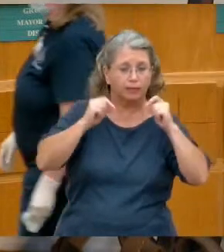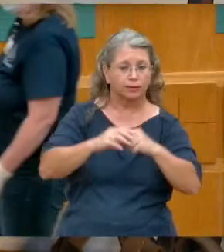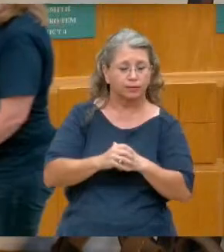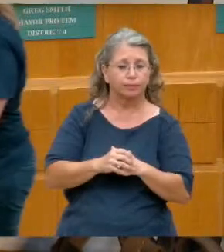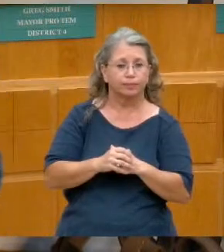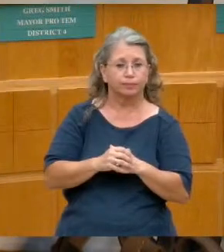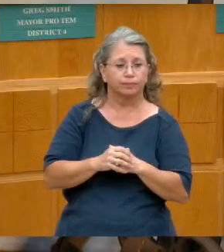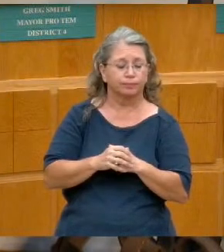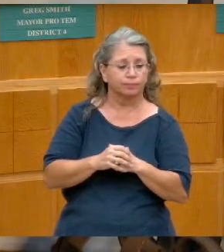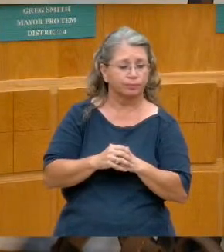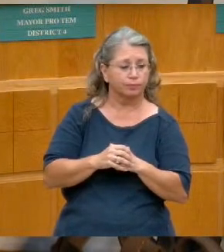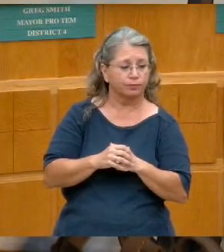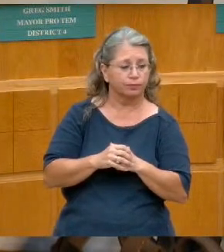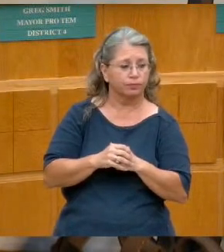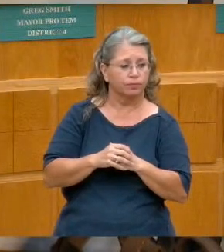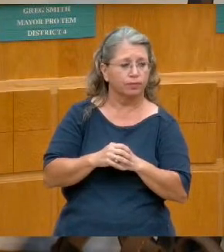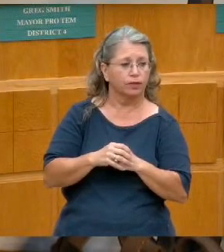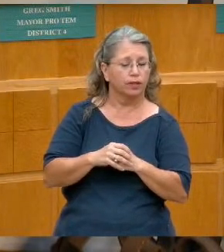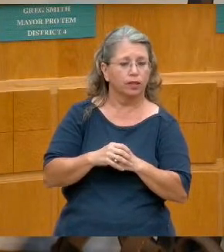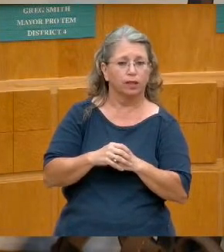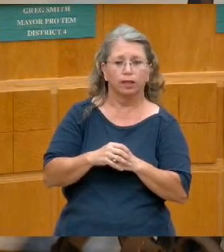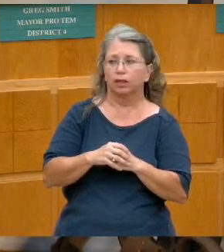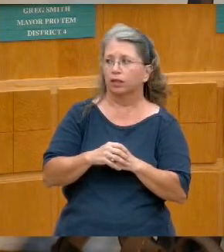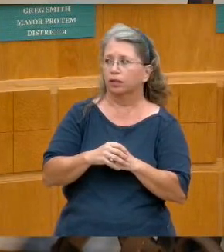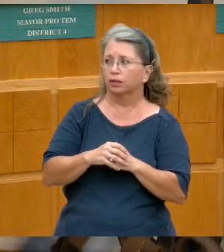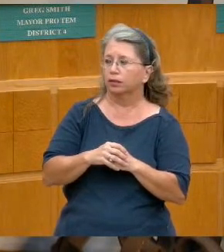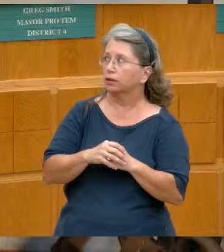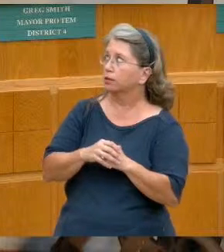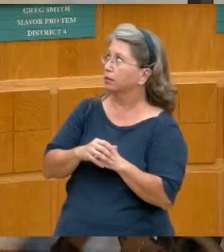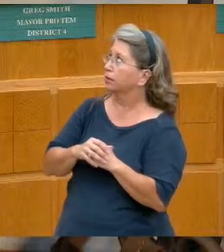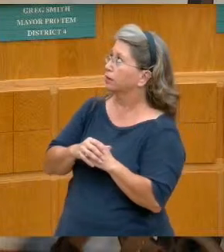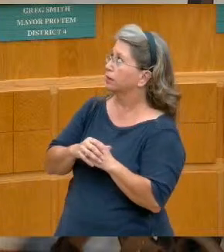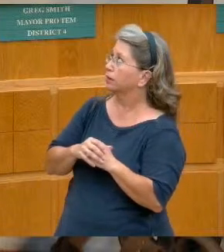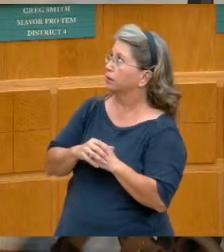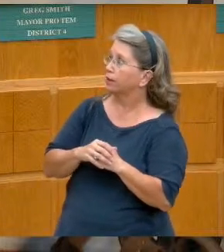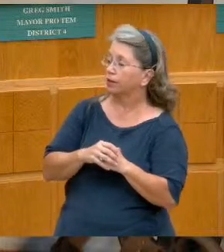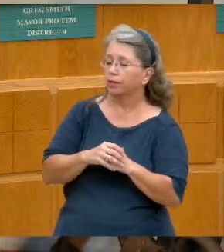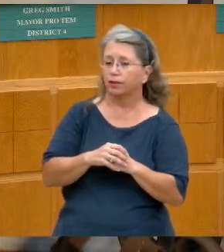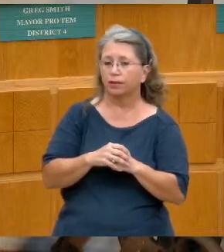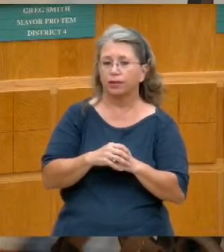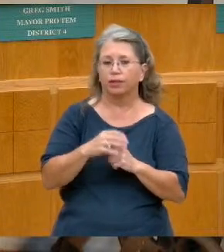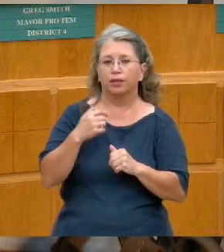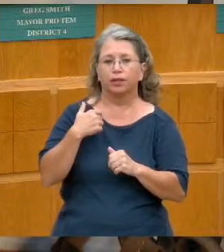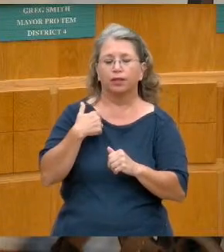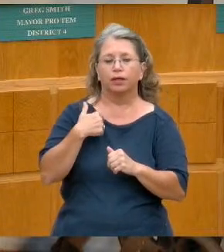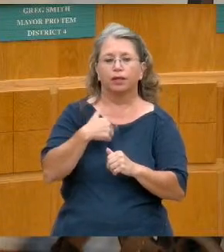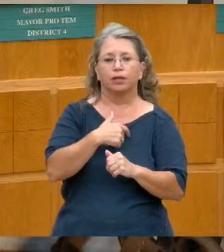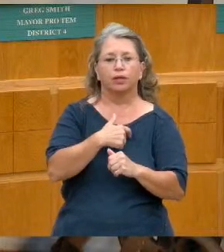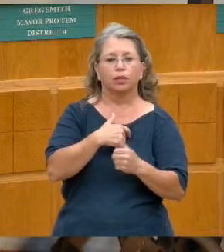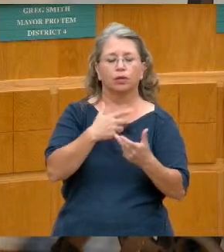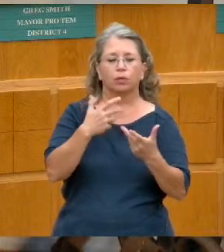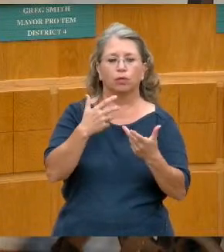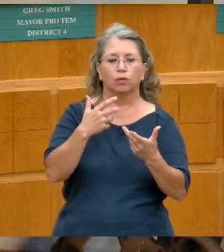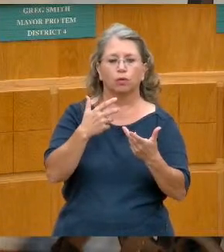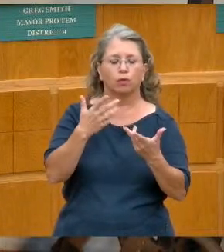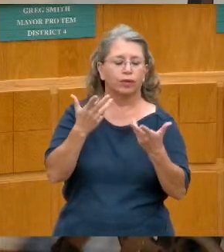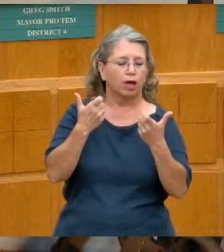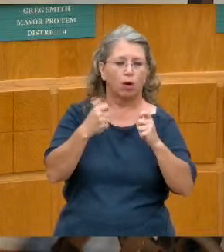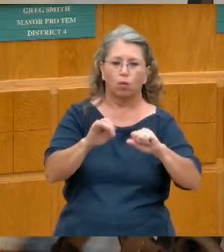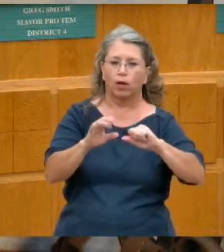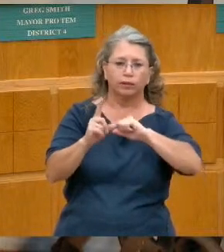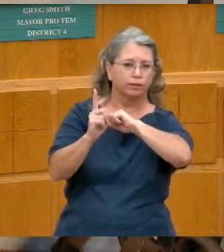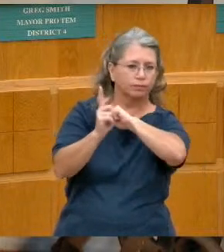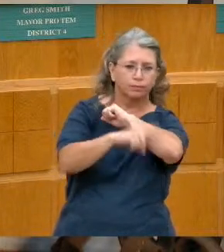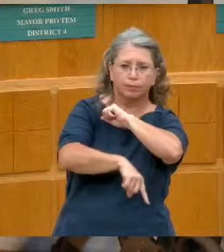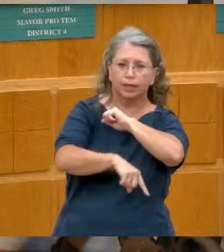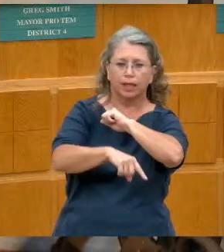judges and city mayors the authority to impose mandatory mask orders on businesses with fines for businesses which do not require or enforce the